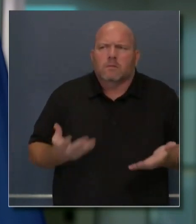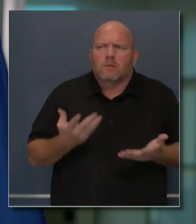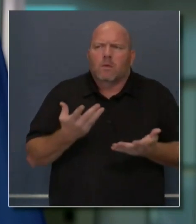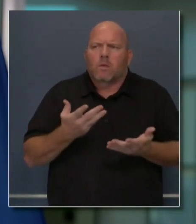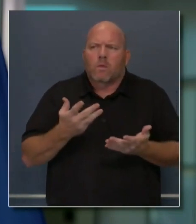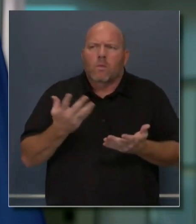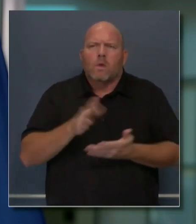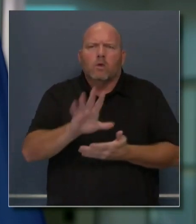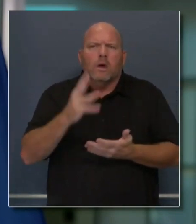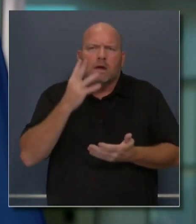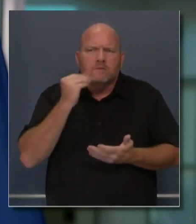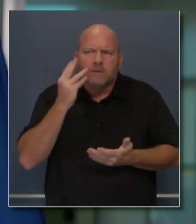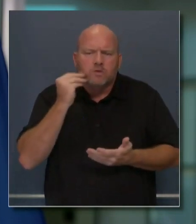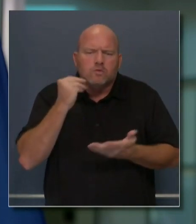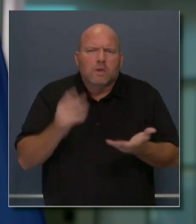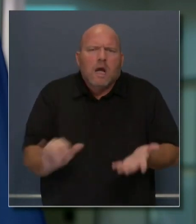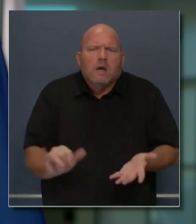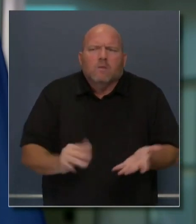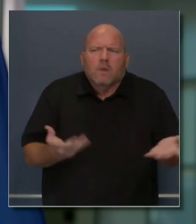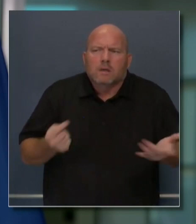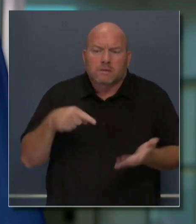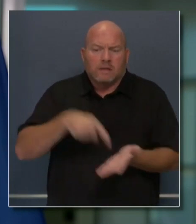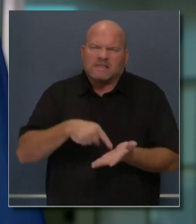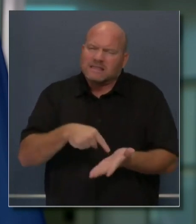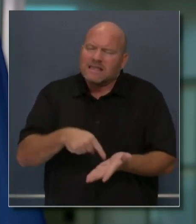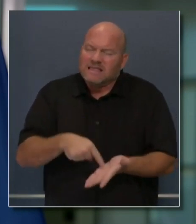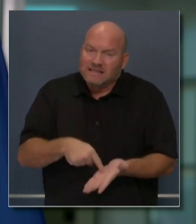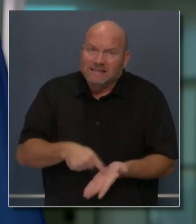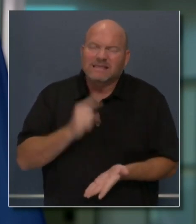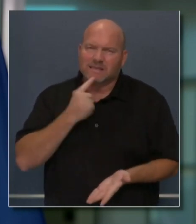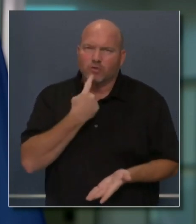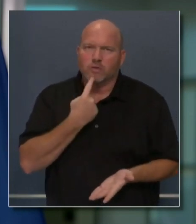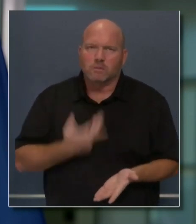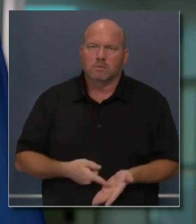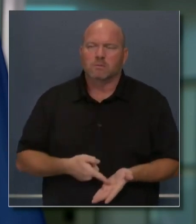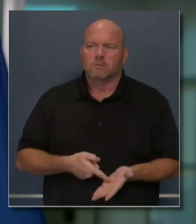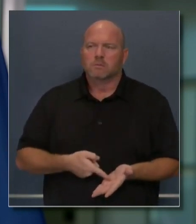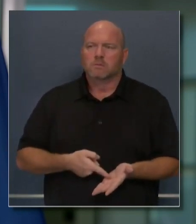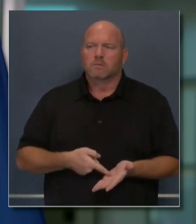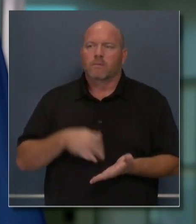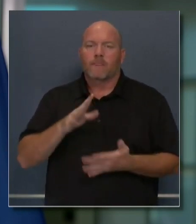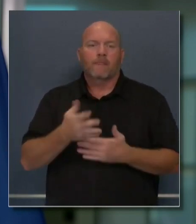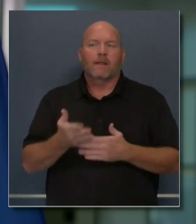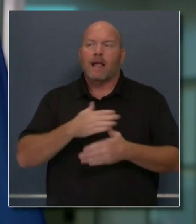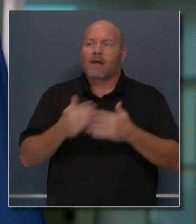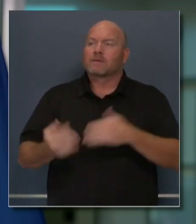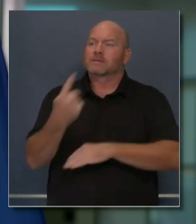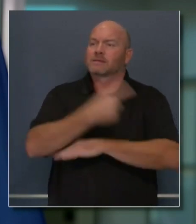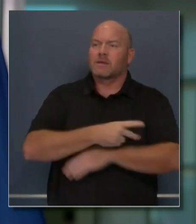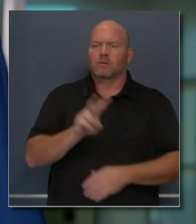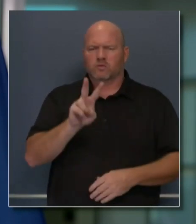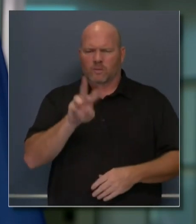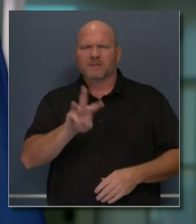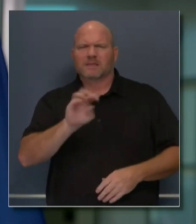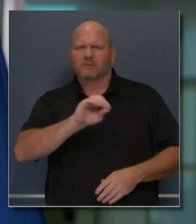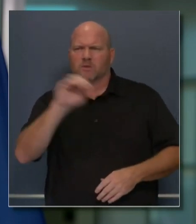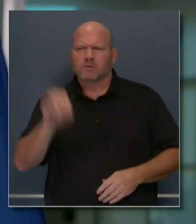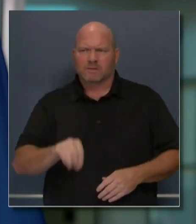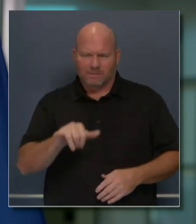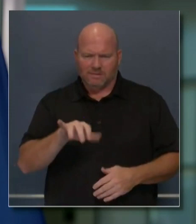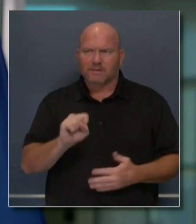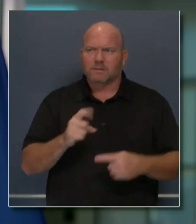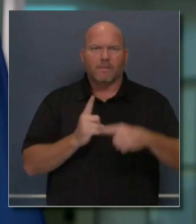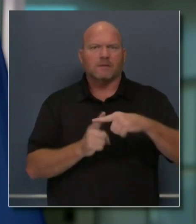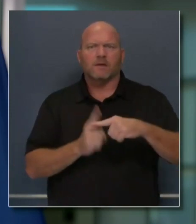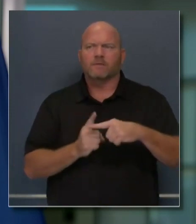was, because this is serious. At the end of the day, we may be a 2.6% positivity rate, but